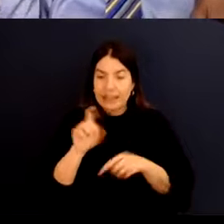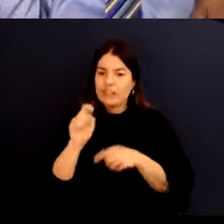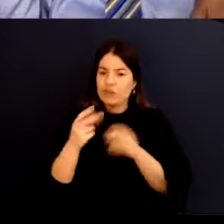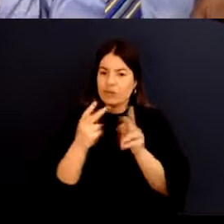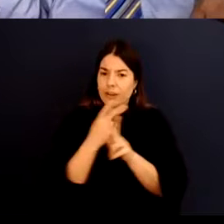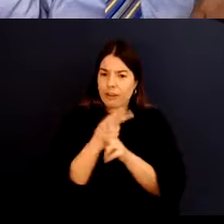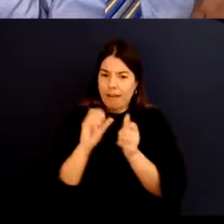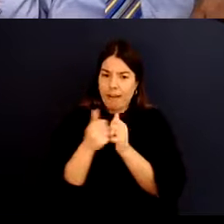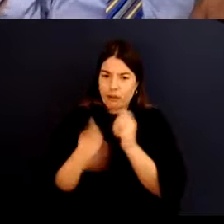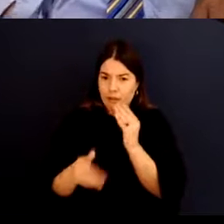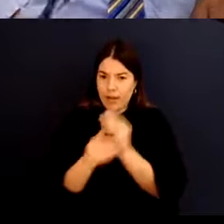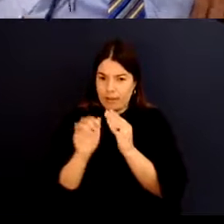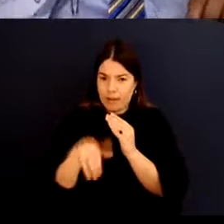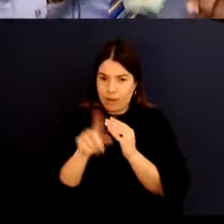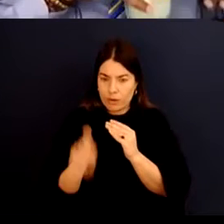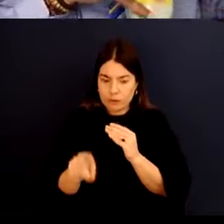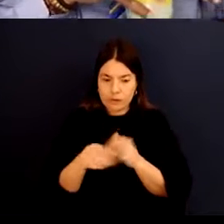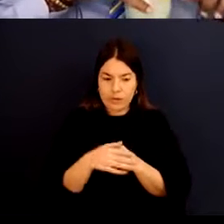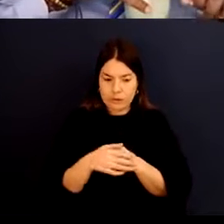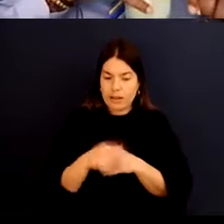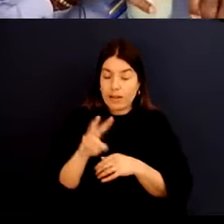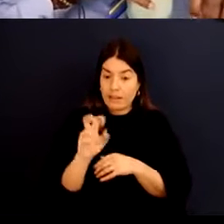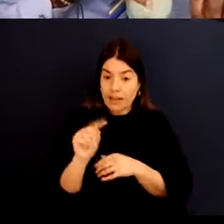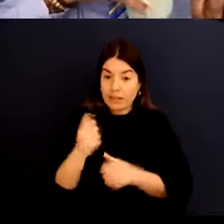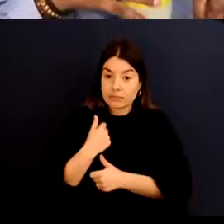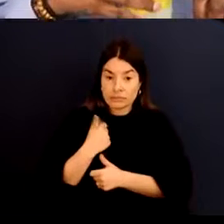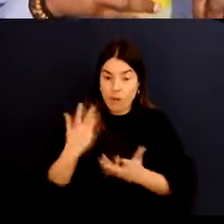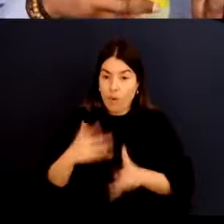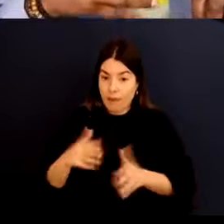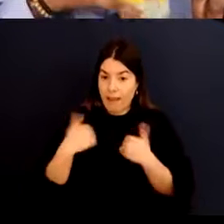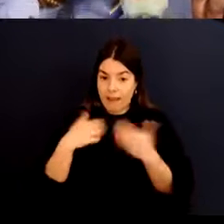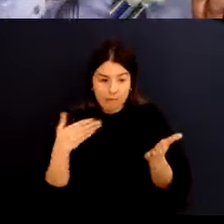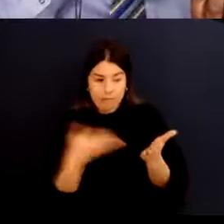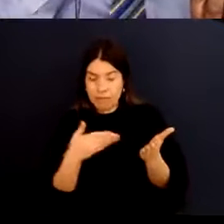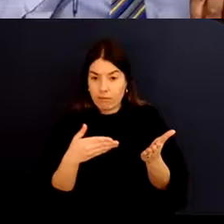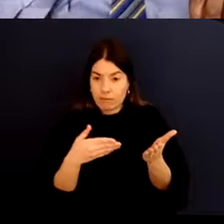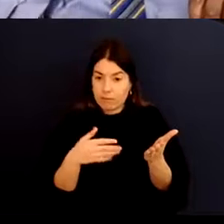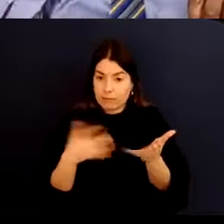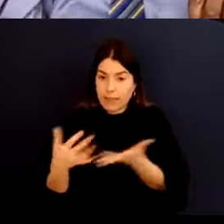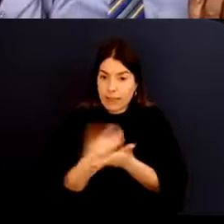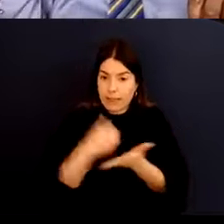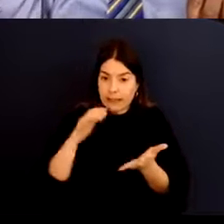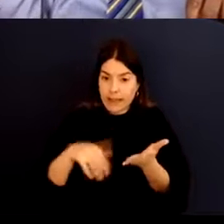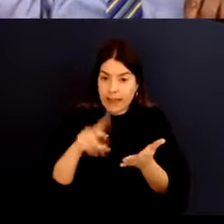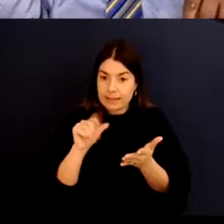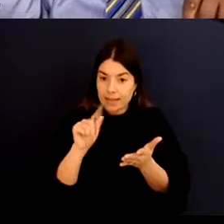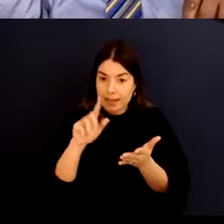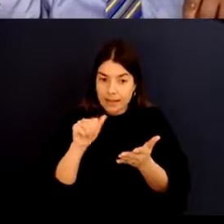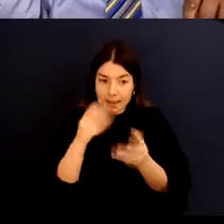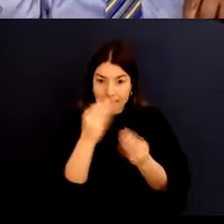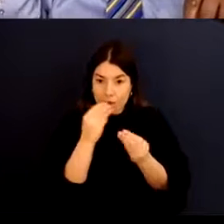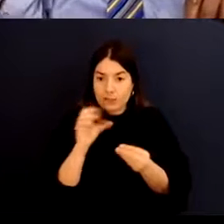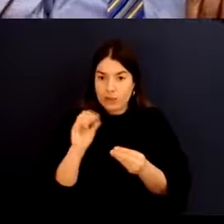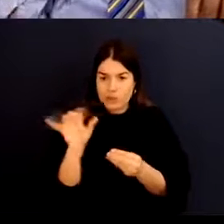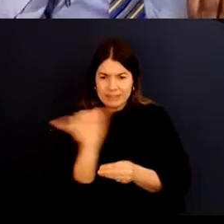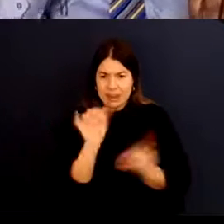veterans, that data is collected for veterans, that data is collected for other entities. We need to make sure it's collected for our disabled community